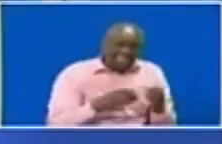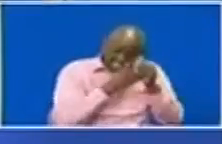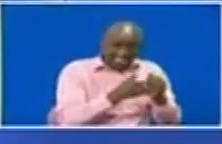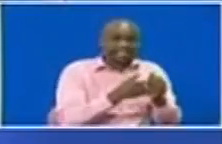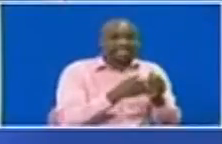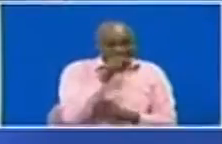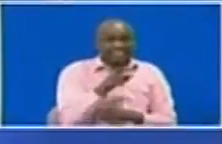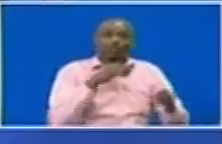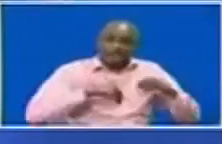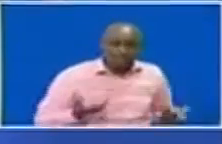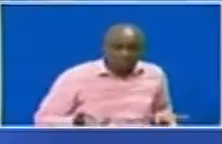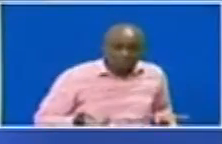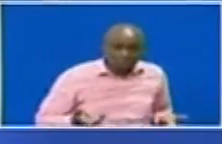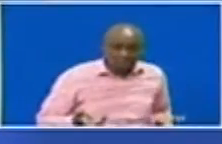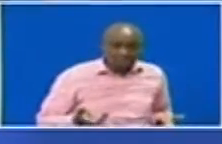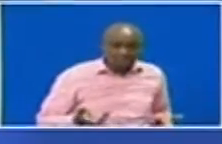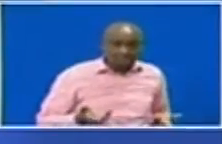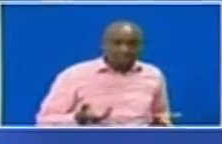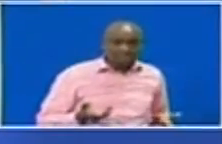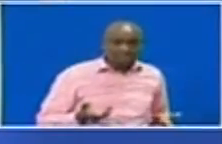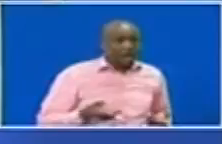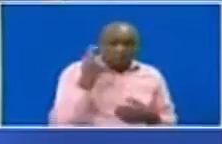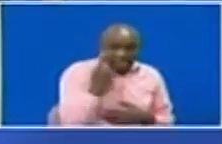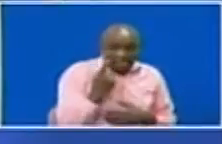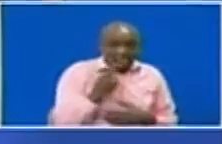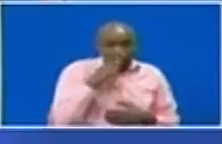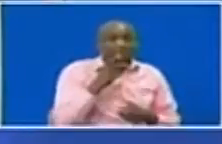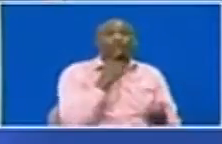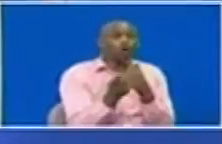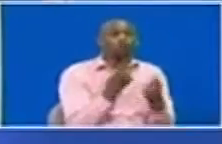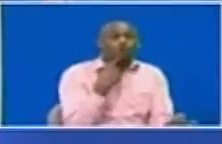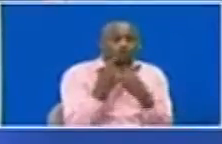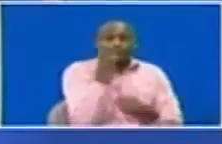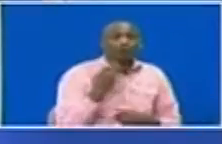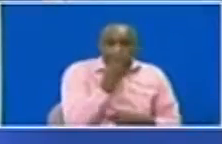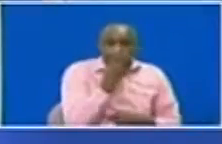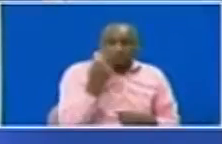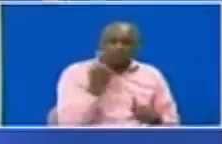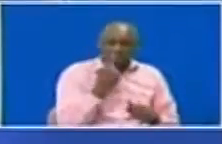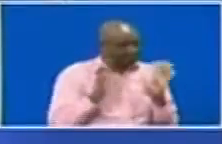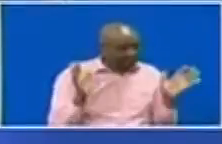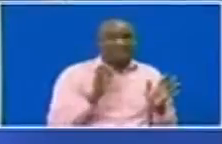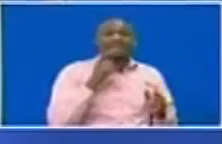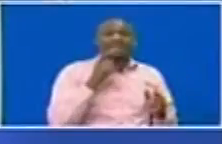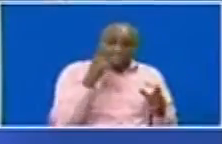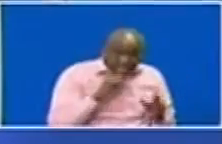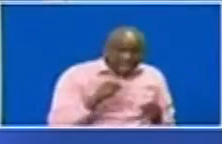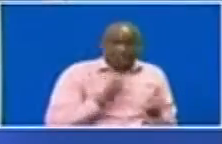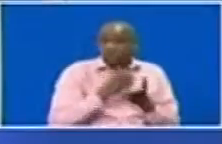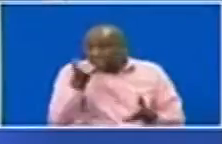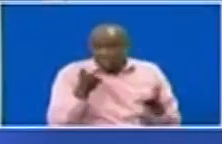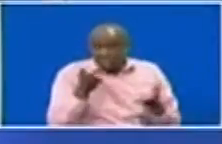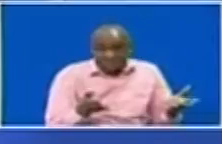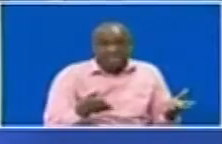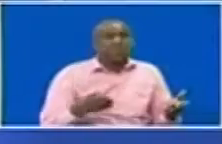leading the charge against corruption. Is it? And it should not be dithering like it seems to do, and it should not be telling us about